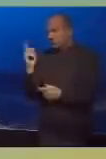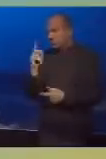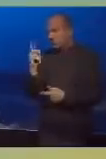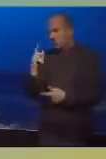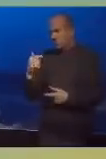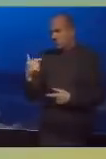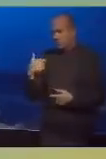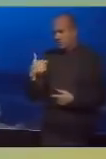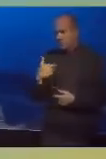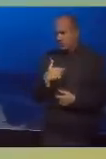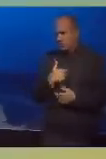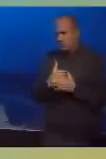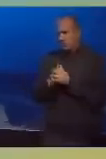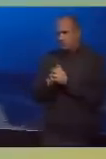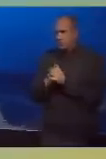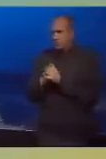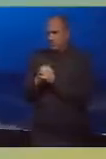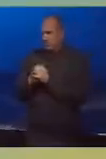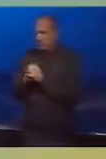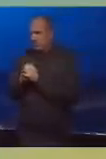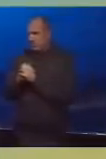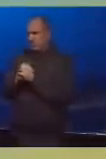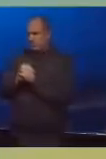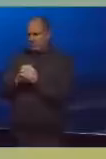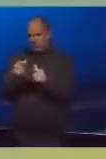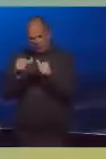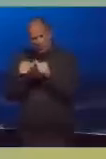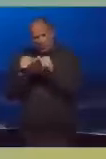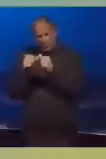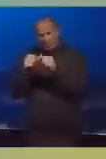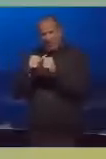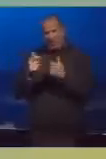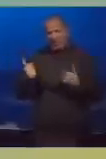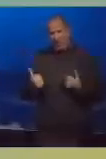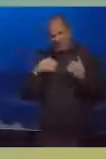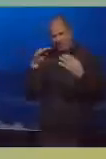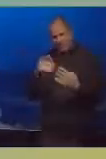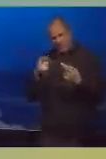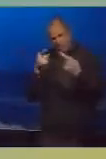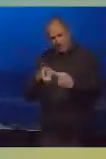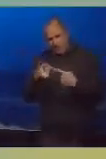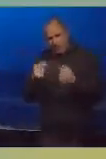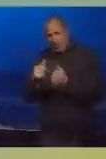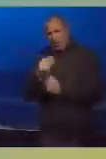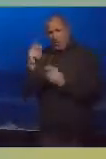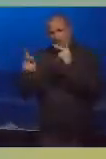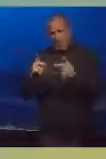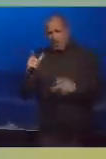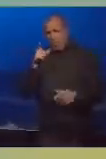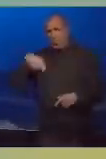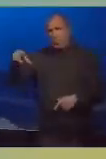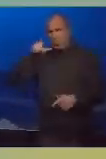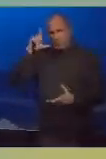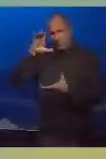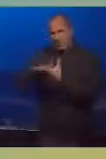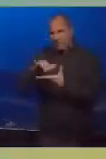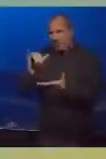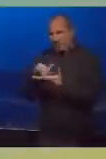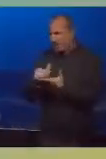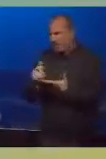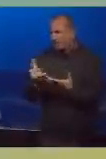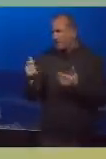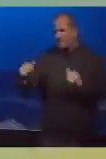was constantly having to battle with those that believe that age defies our ability to